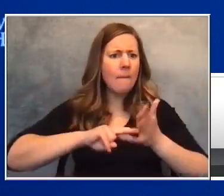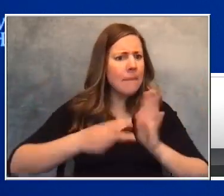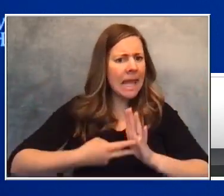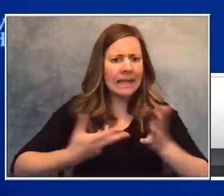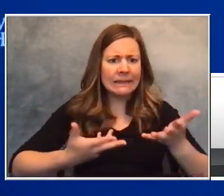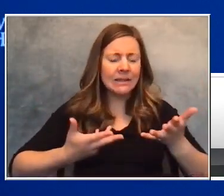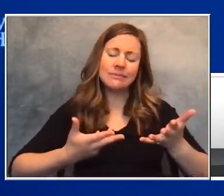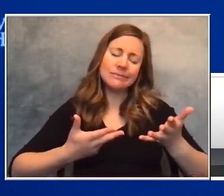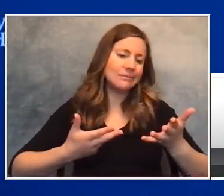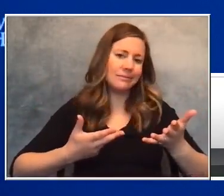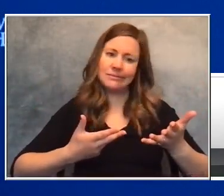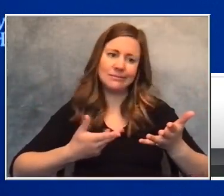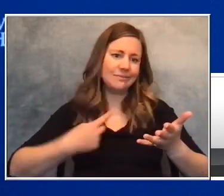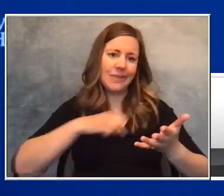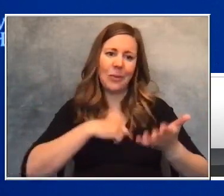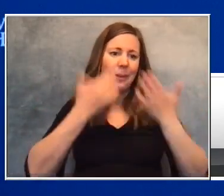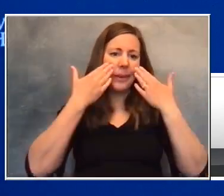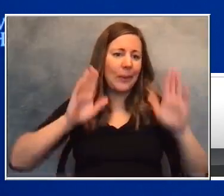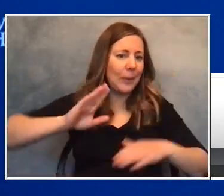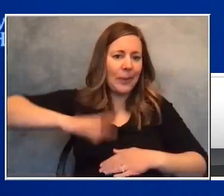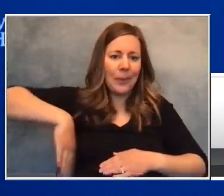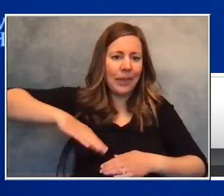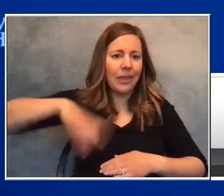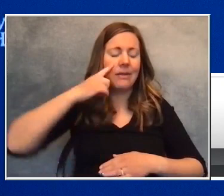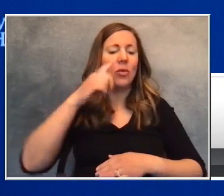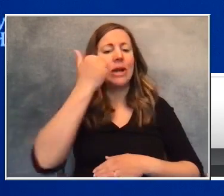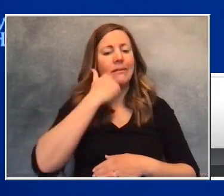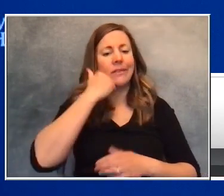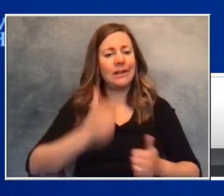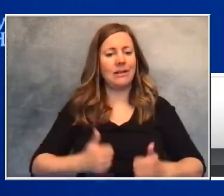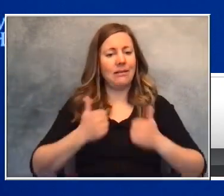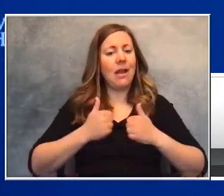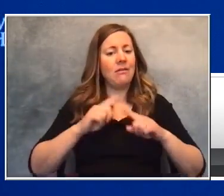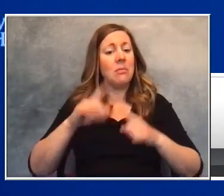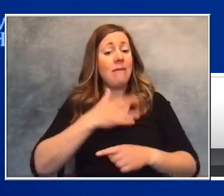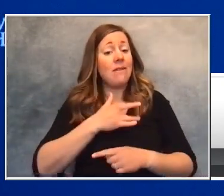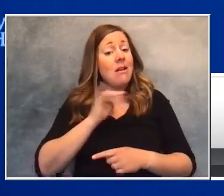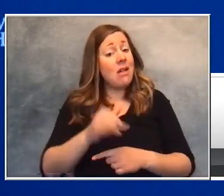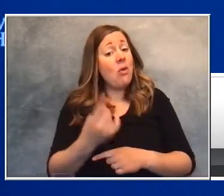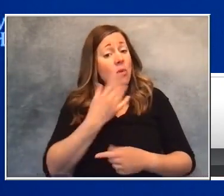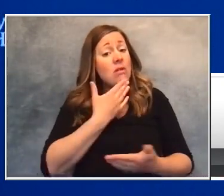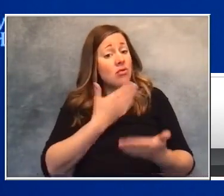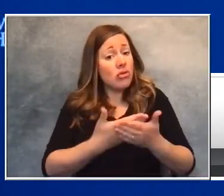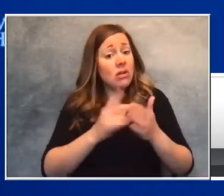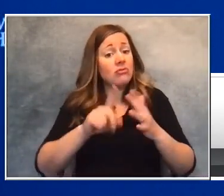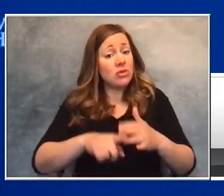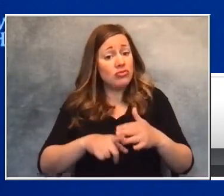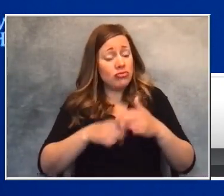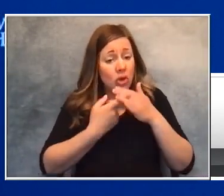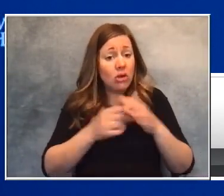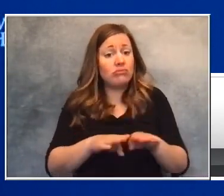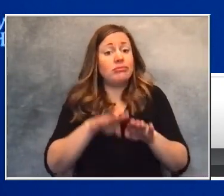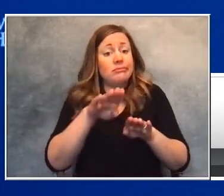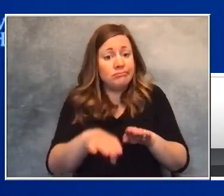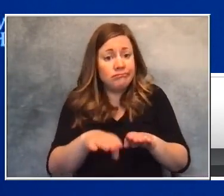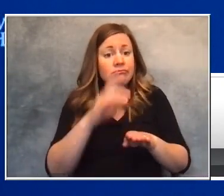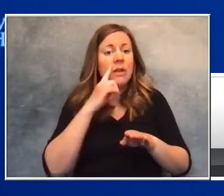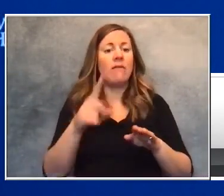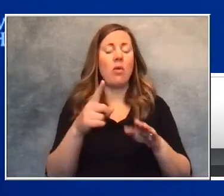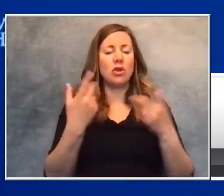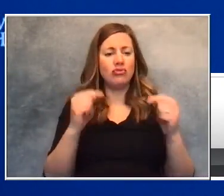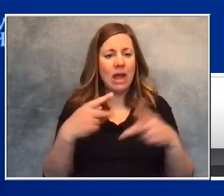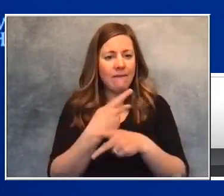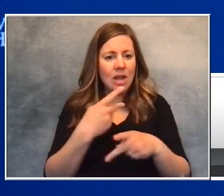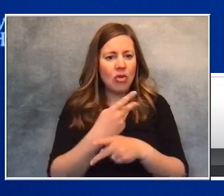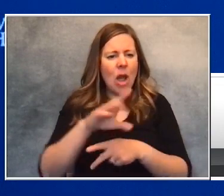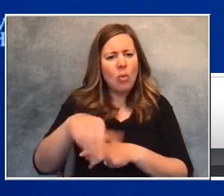clinical day-to-day life. But I think it is one good step towards trying to find other